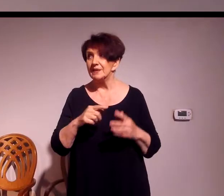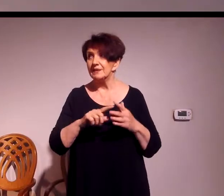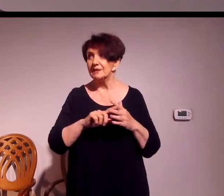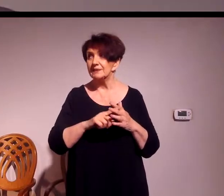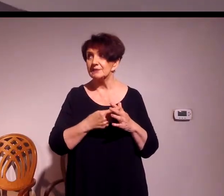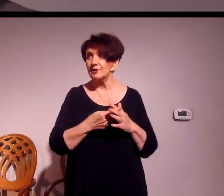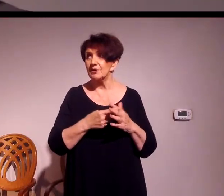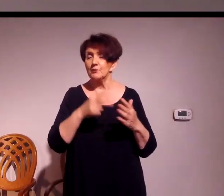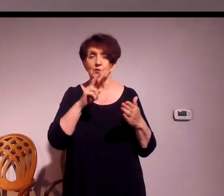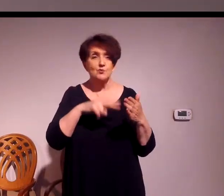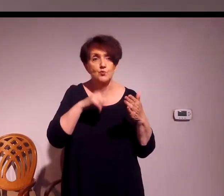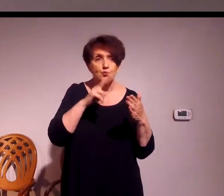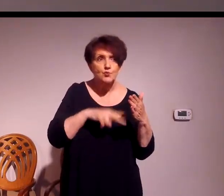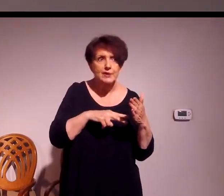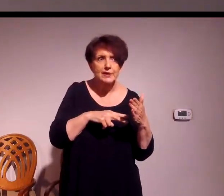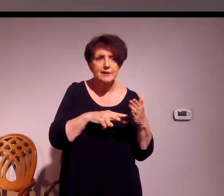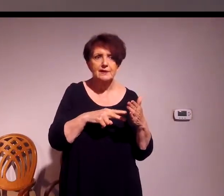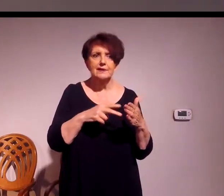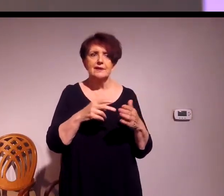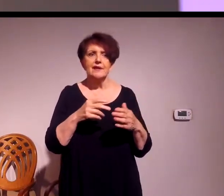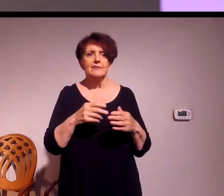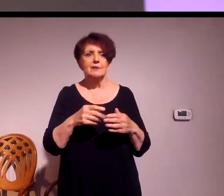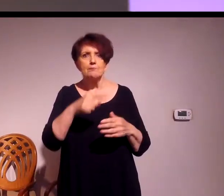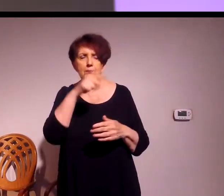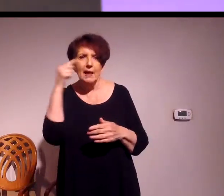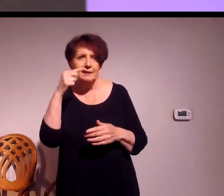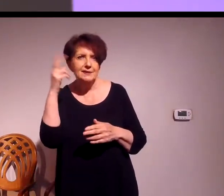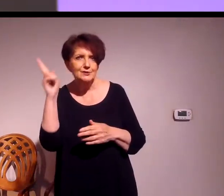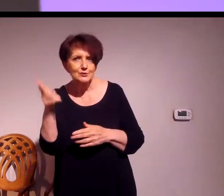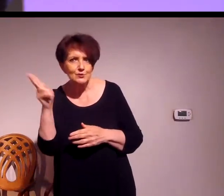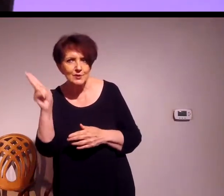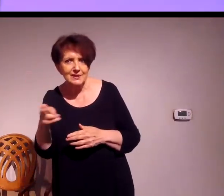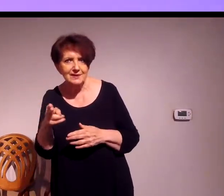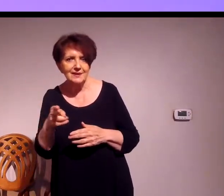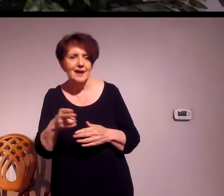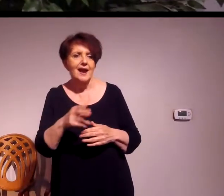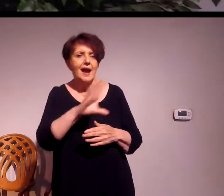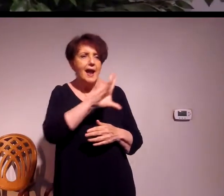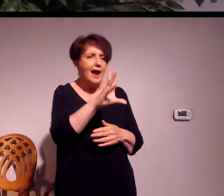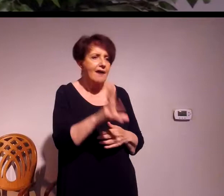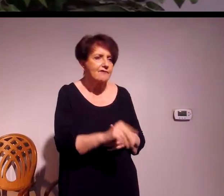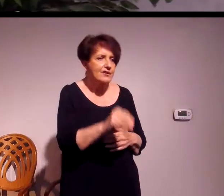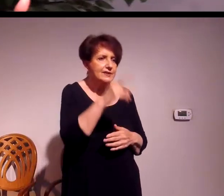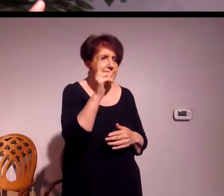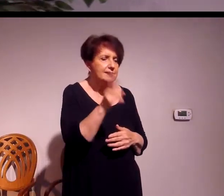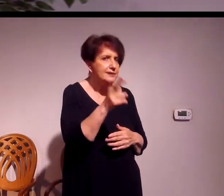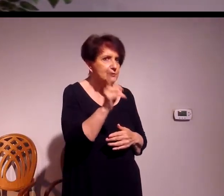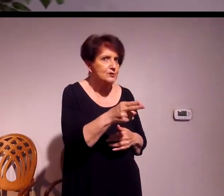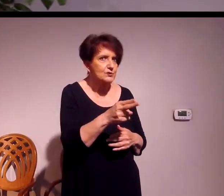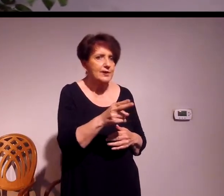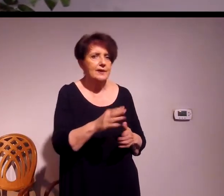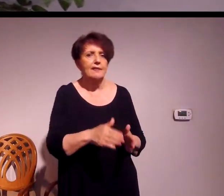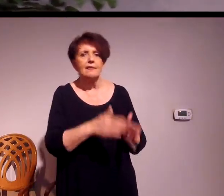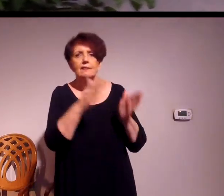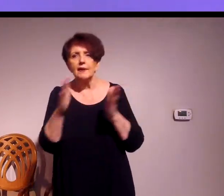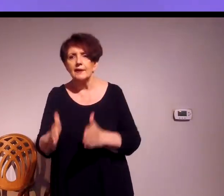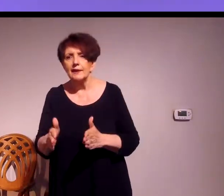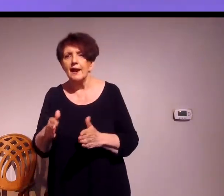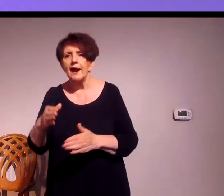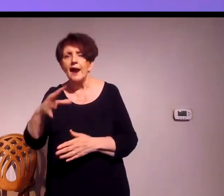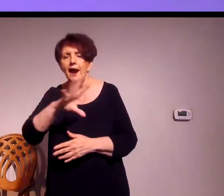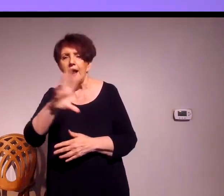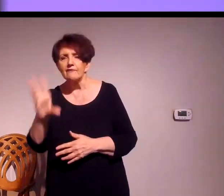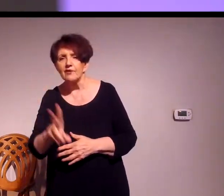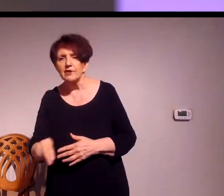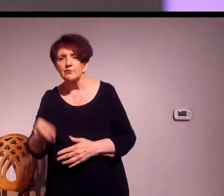reading, and reading got me into black history, and black history got me into African history, and African history got me into African religion, and that got me